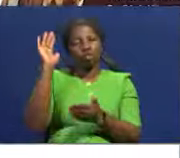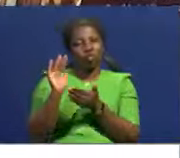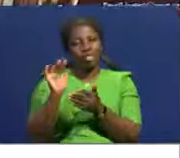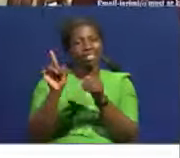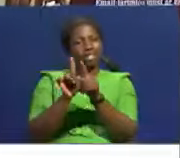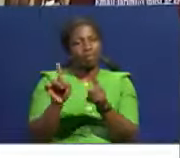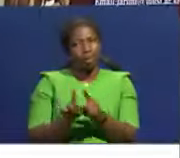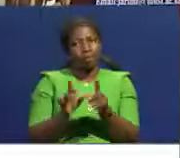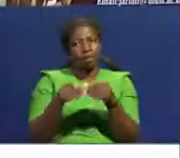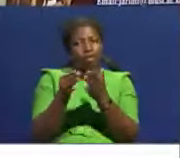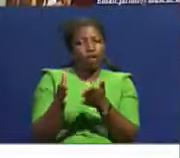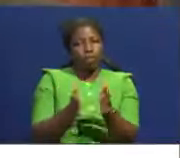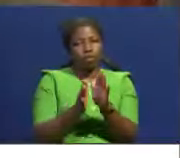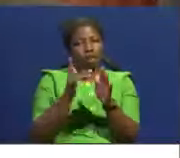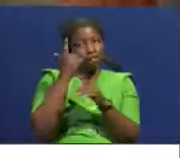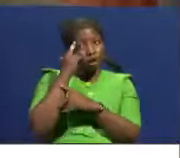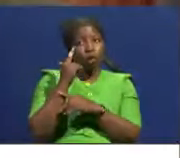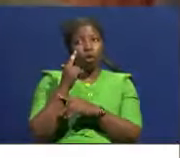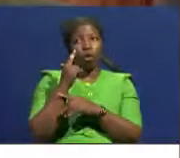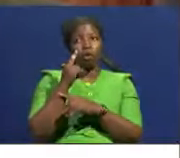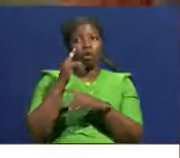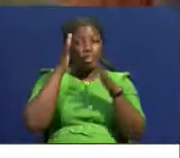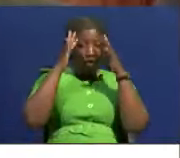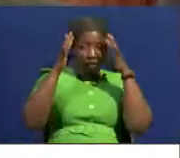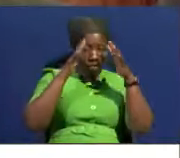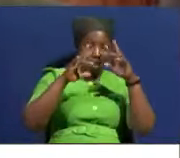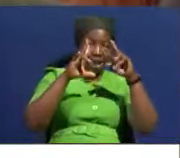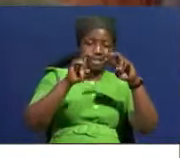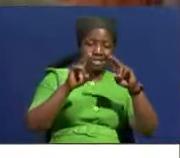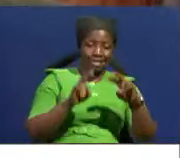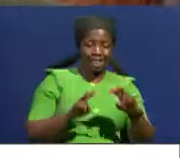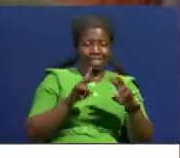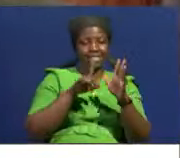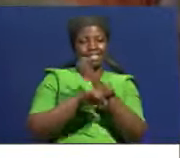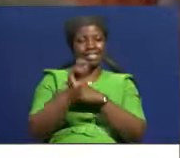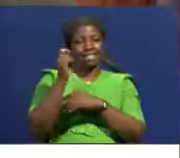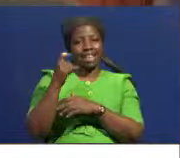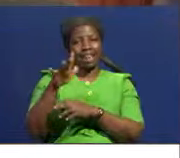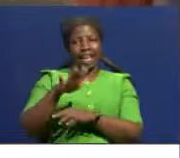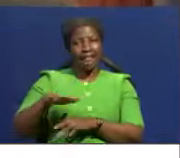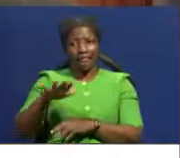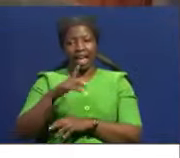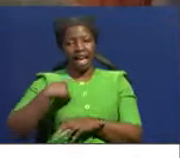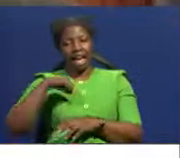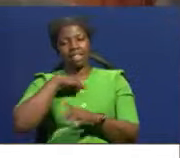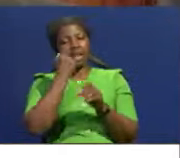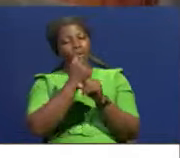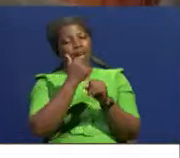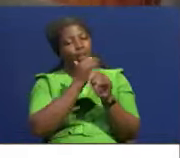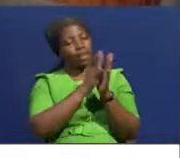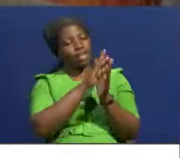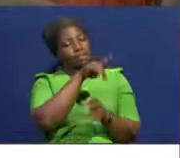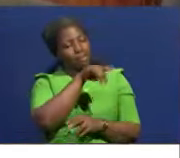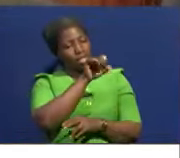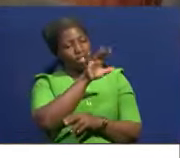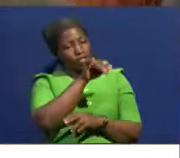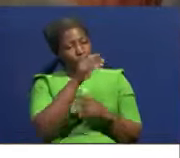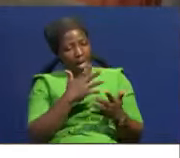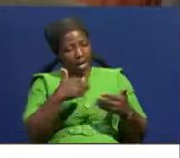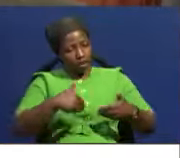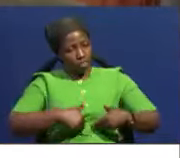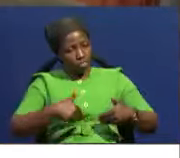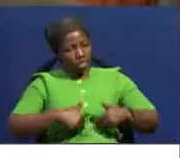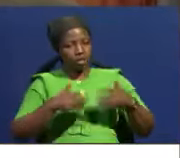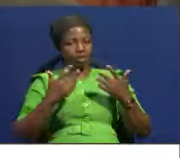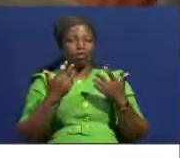research within Kenya's ecosystem. We are working with all our colleagues, with my peers from youth,